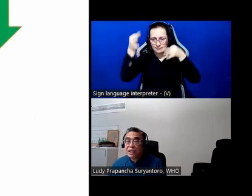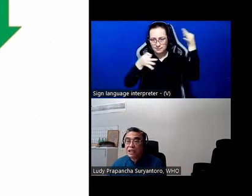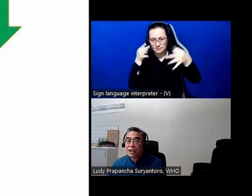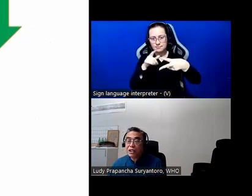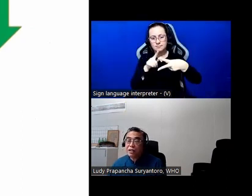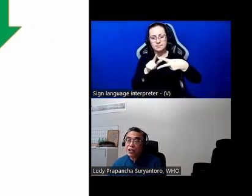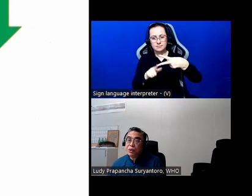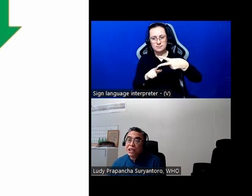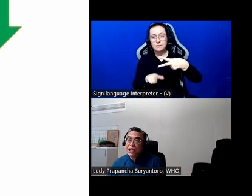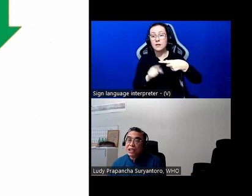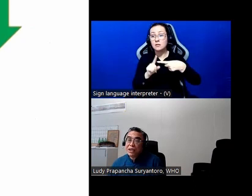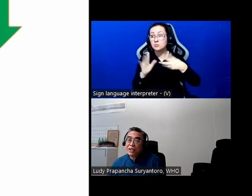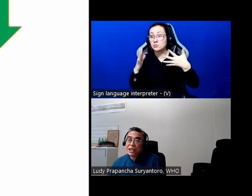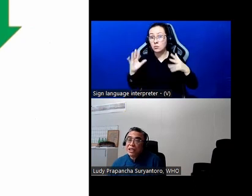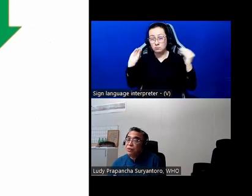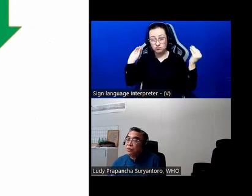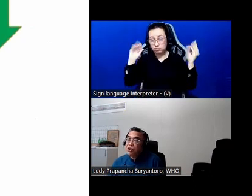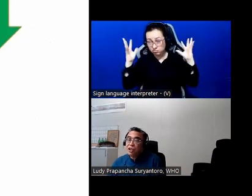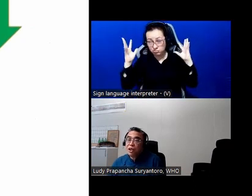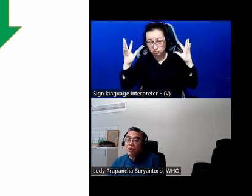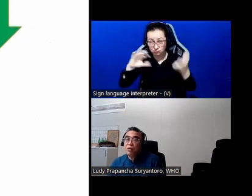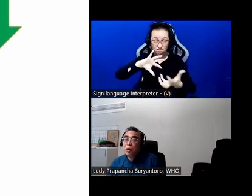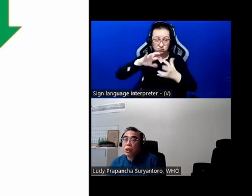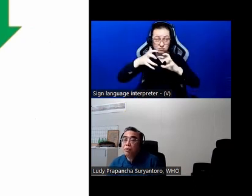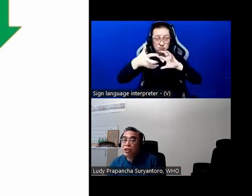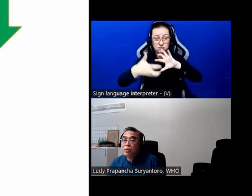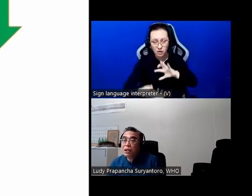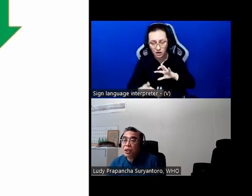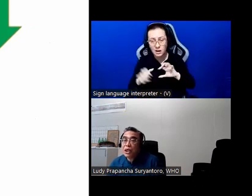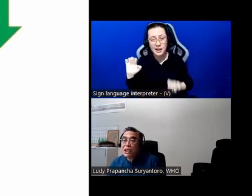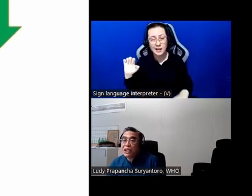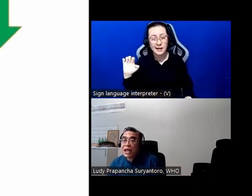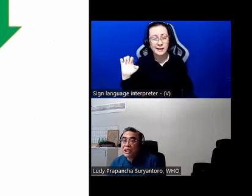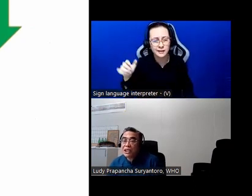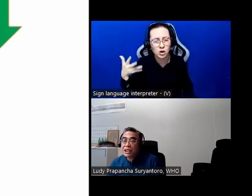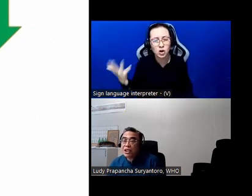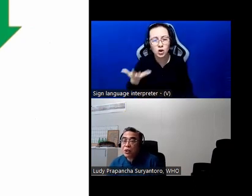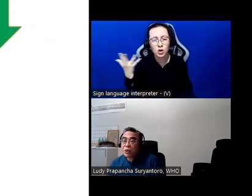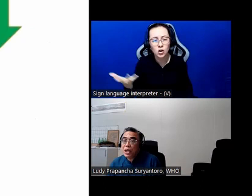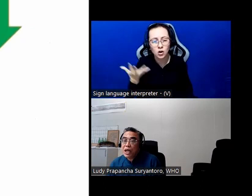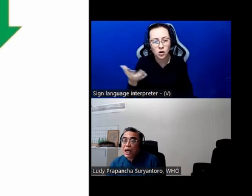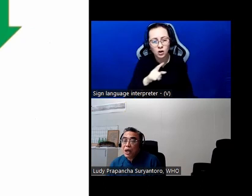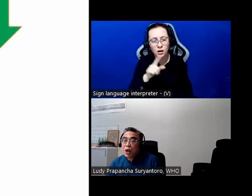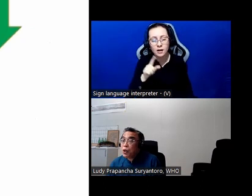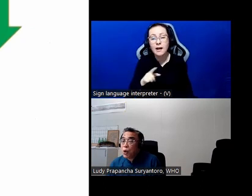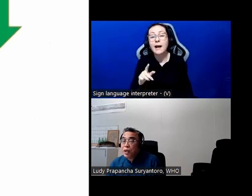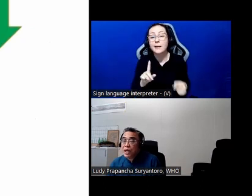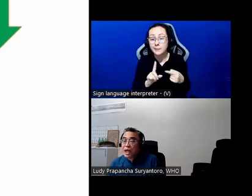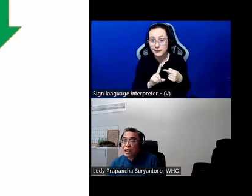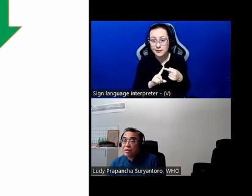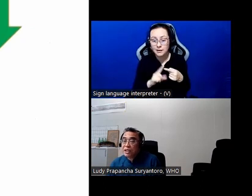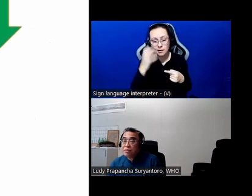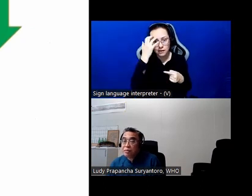is ensuring that there is an integration of local and municipal authorities and actors into